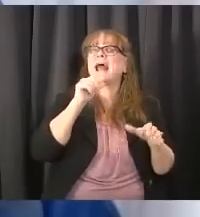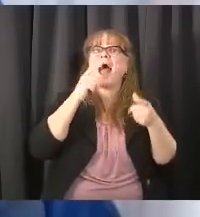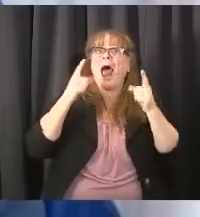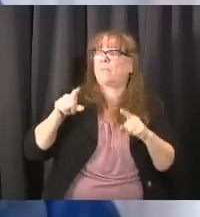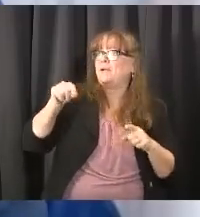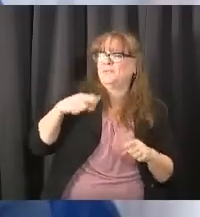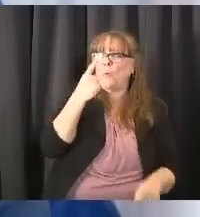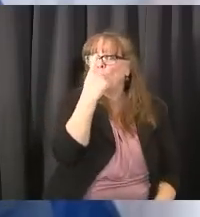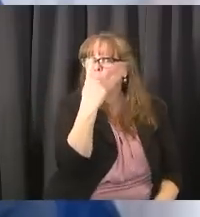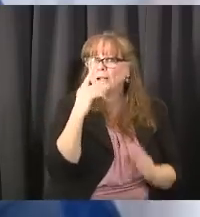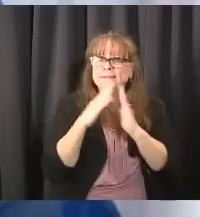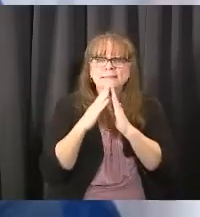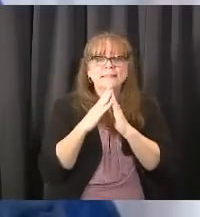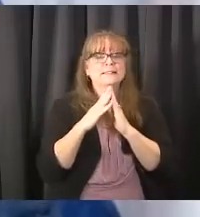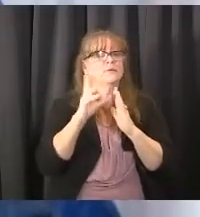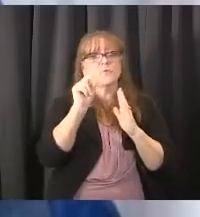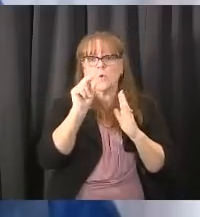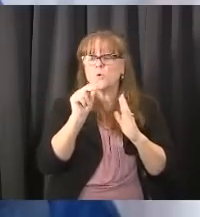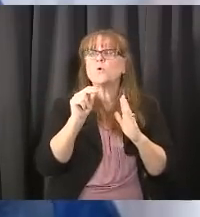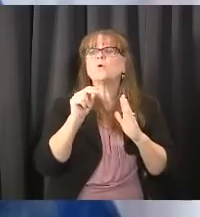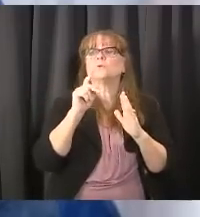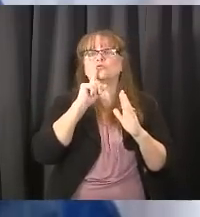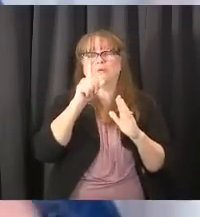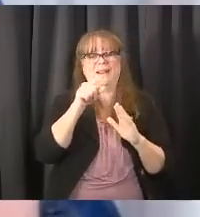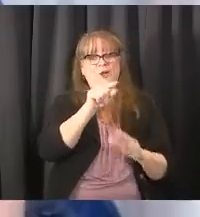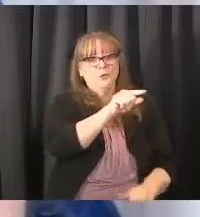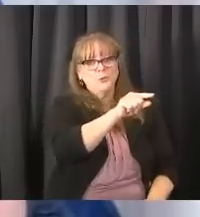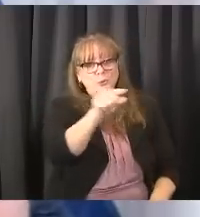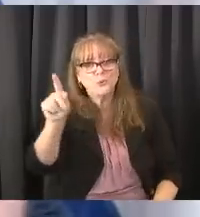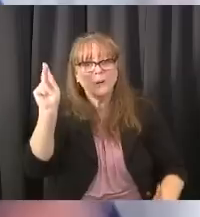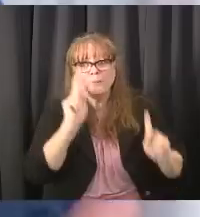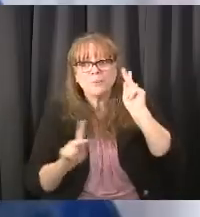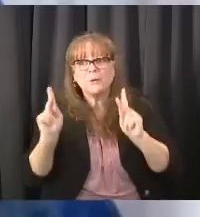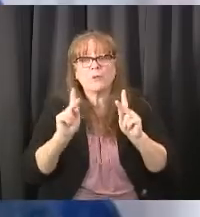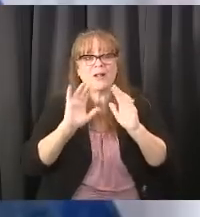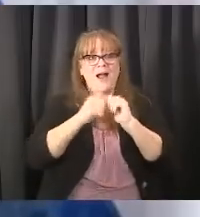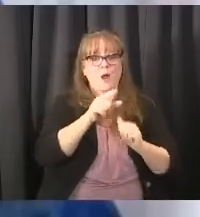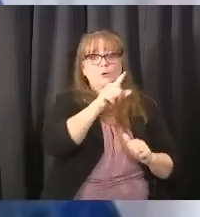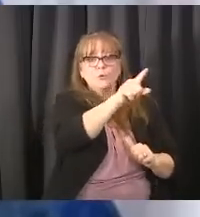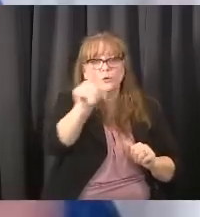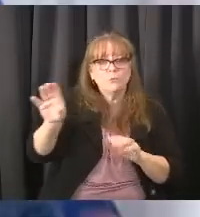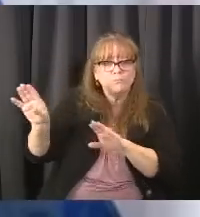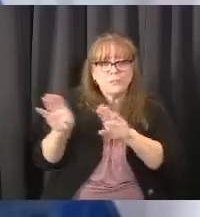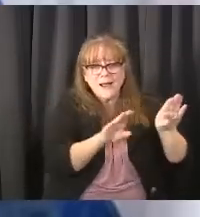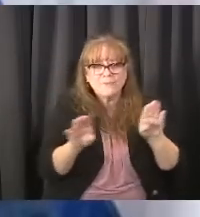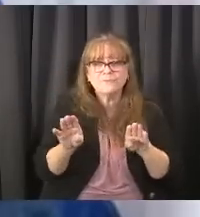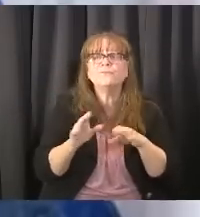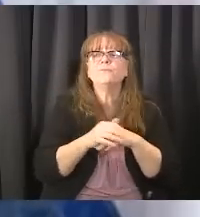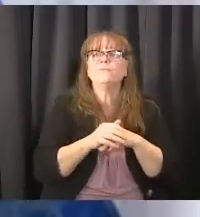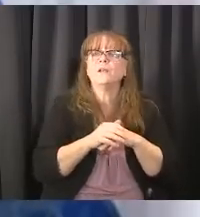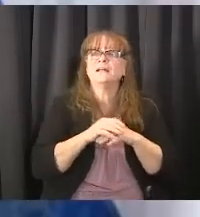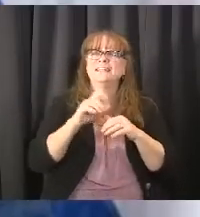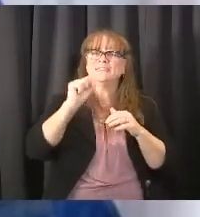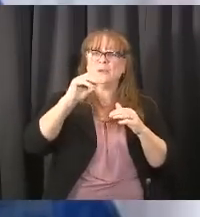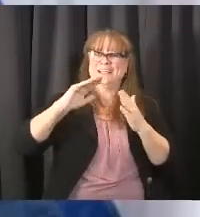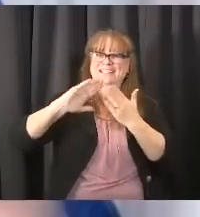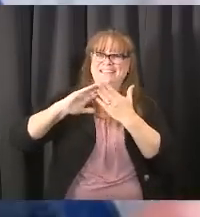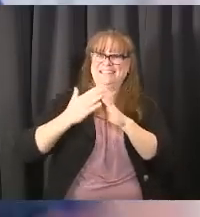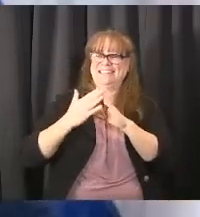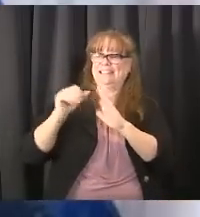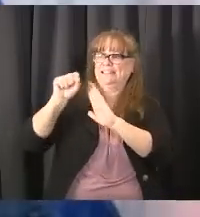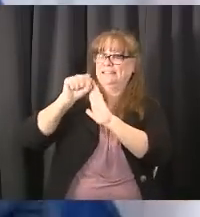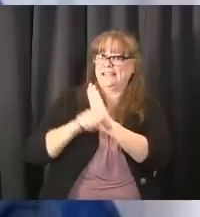personal behavior. No city or state is going to tell you you can't socialize with others. We may advise that, but it's really up to you.